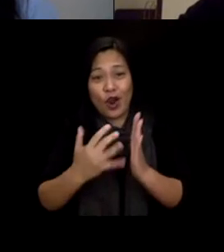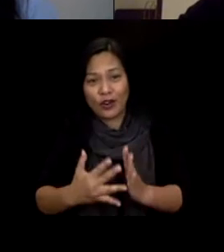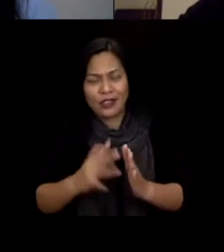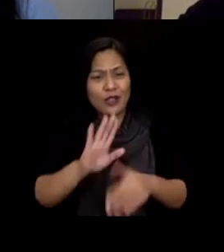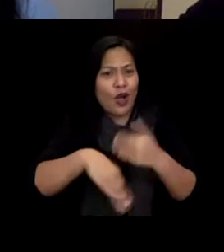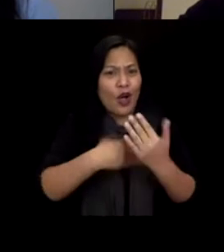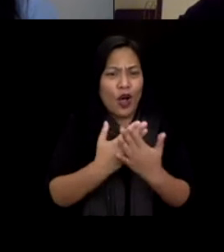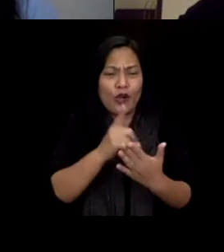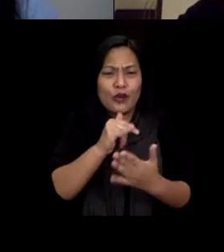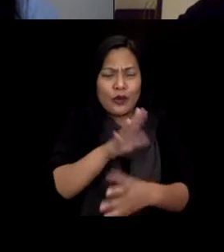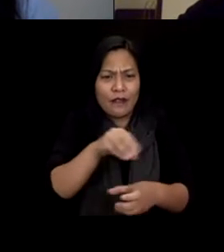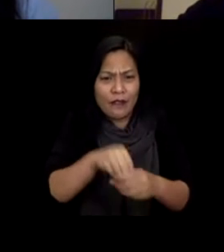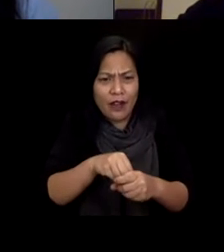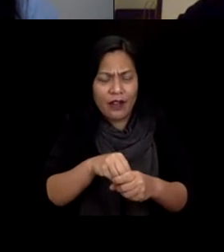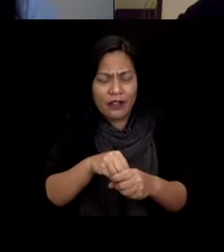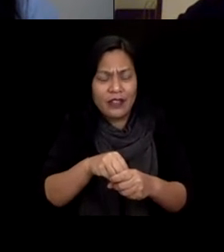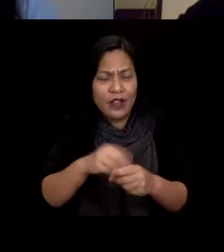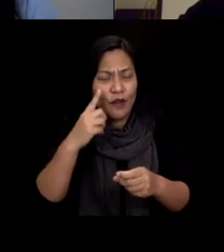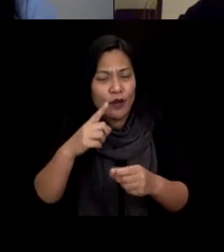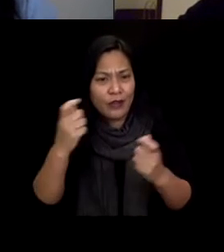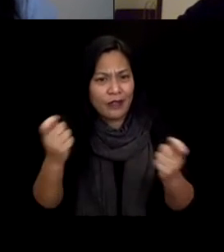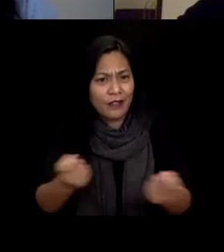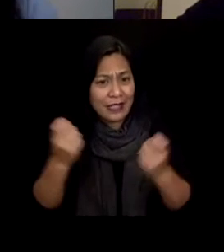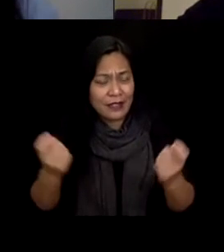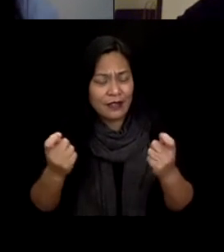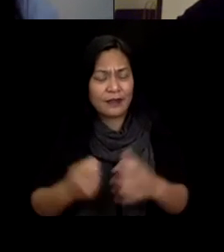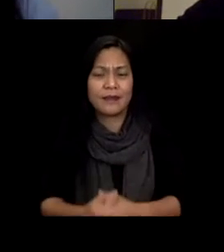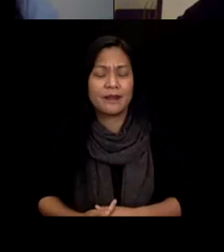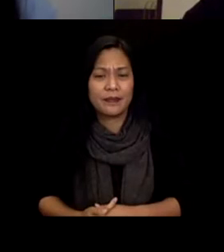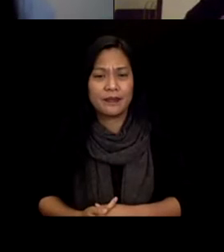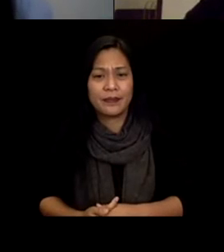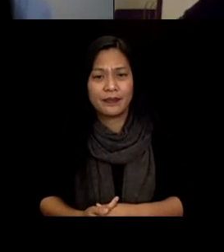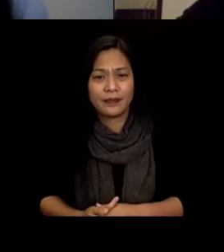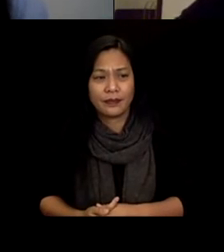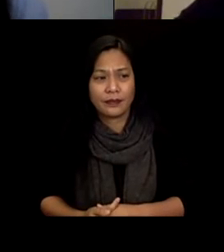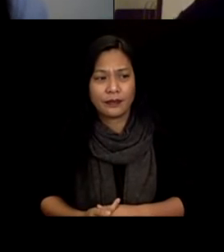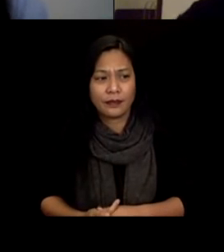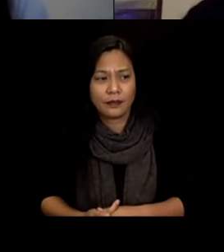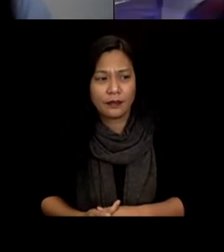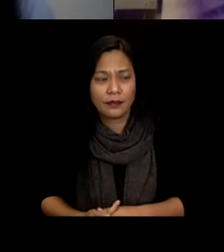over the festival itself, right?